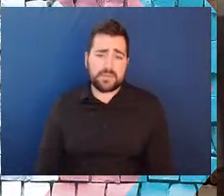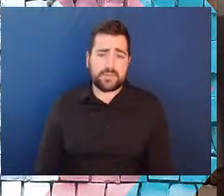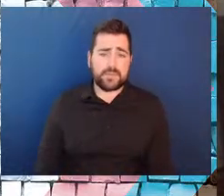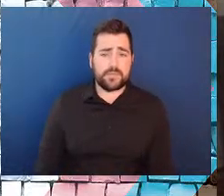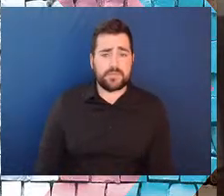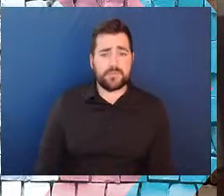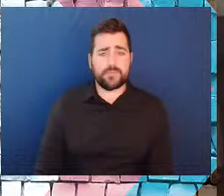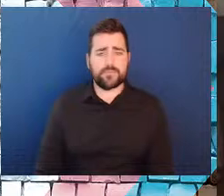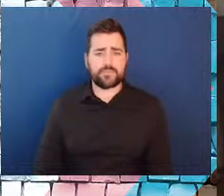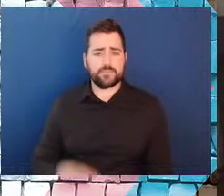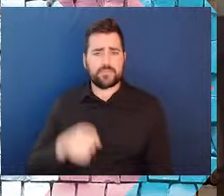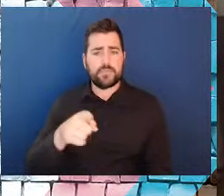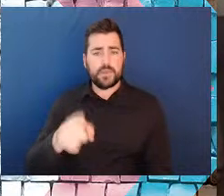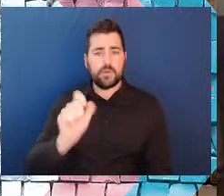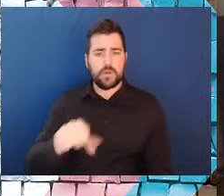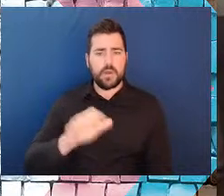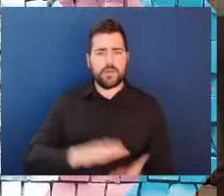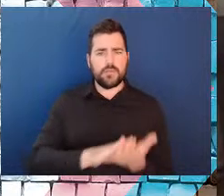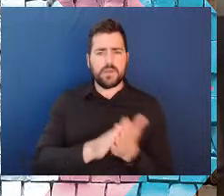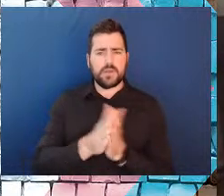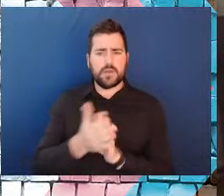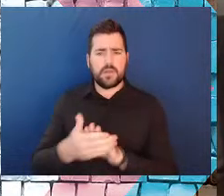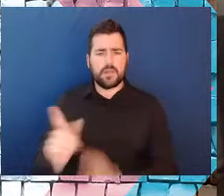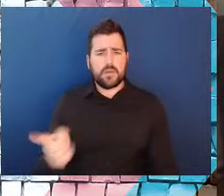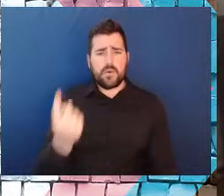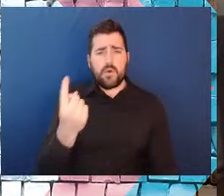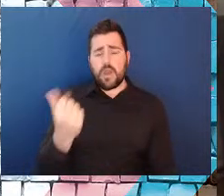When you could be the one that could love me right.